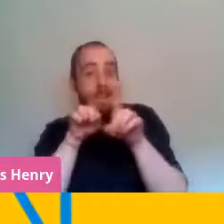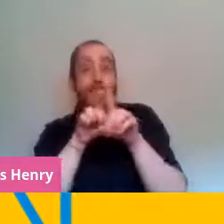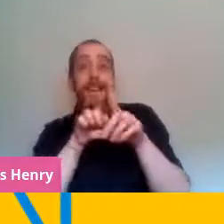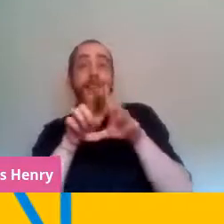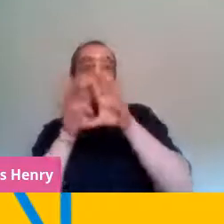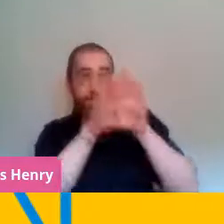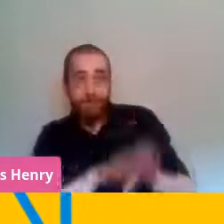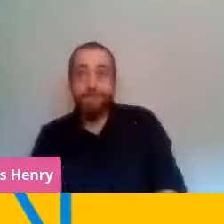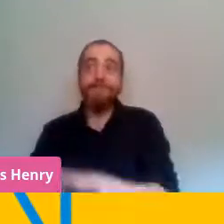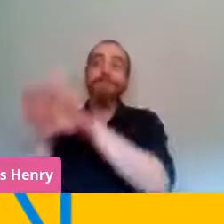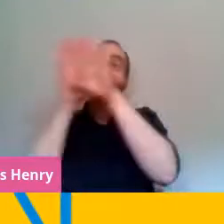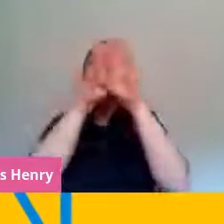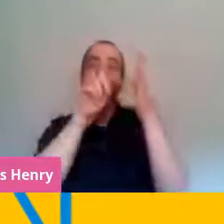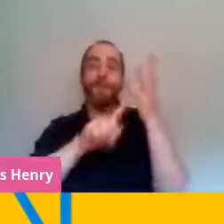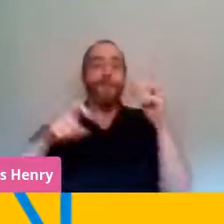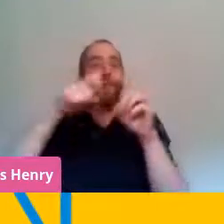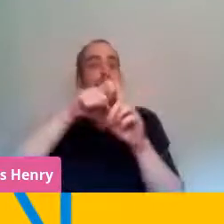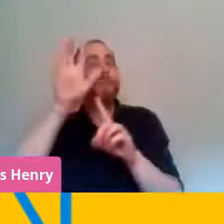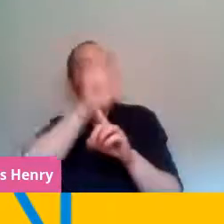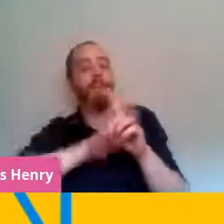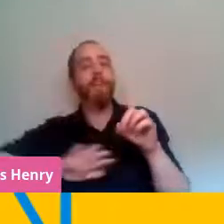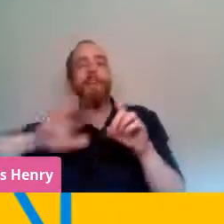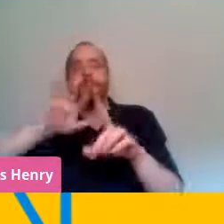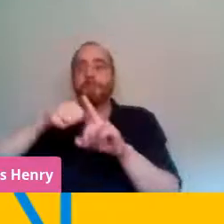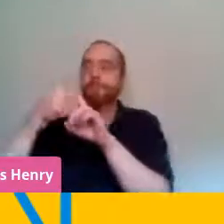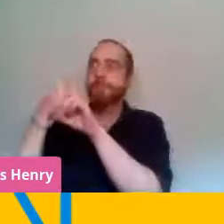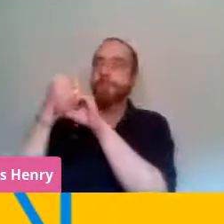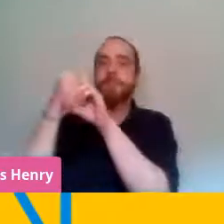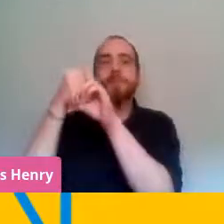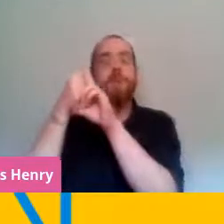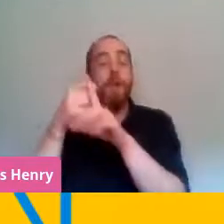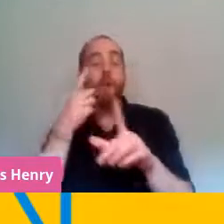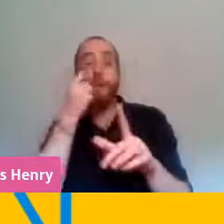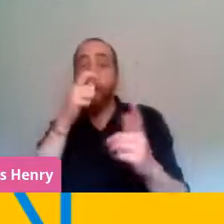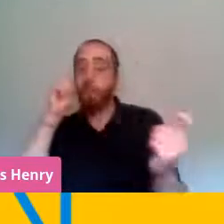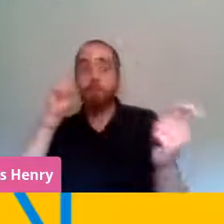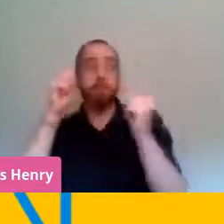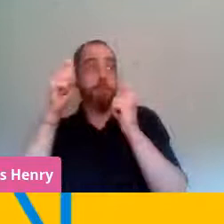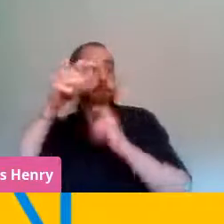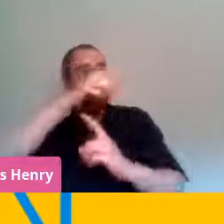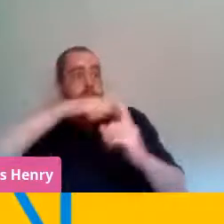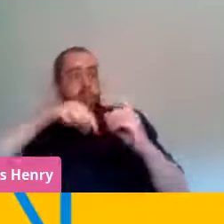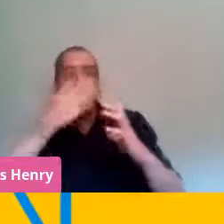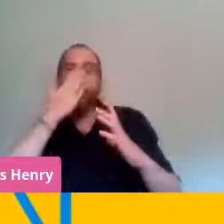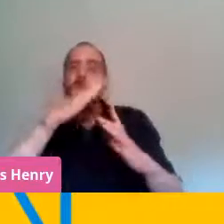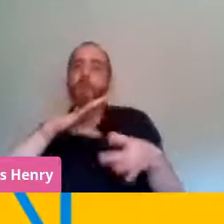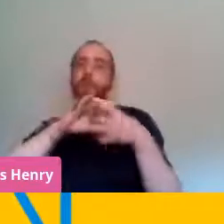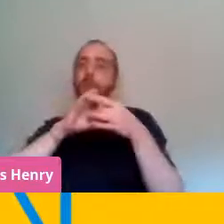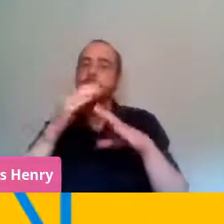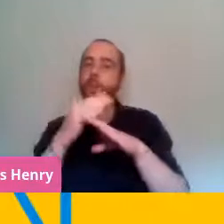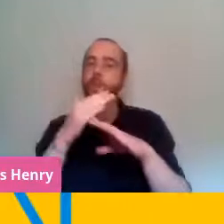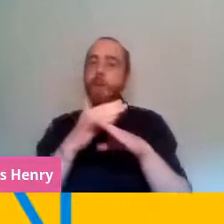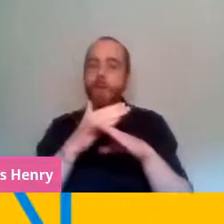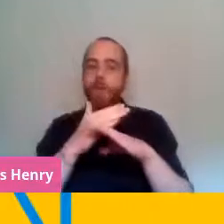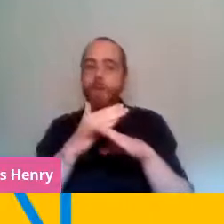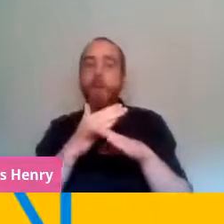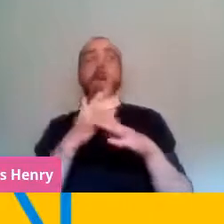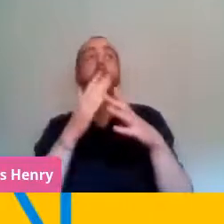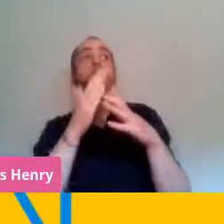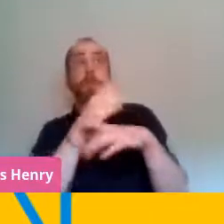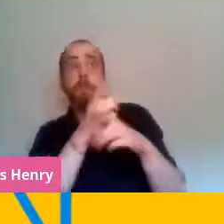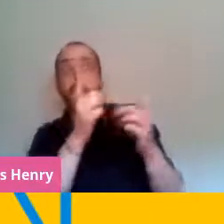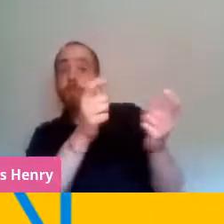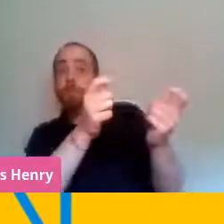start of a massive shift in our consciousness of how to wield power as workers, which again, despite the way that they treat us, our labor